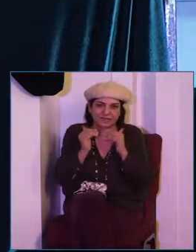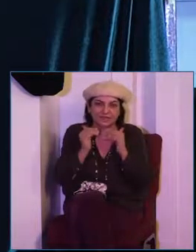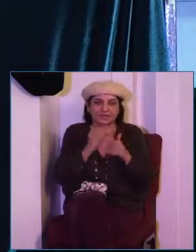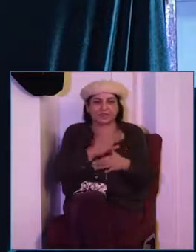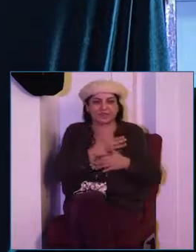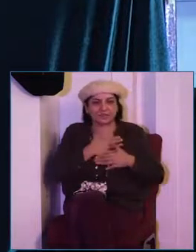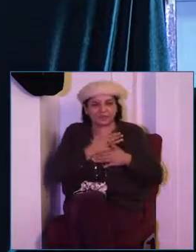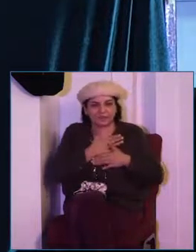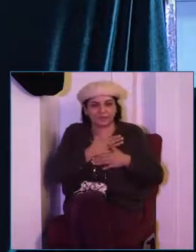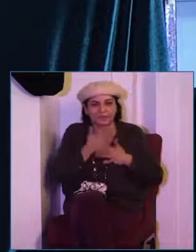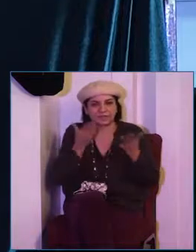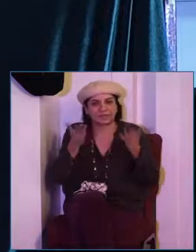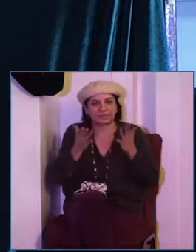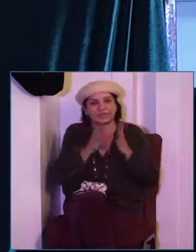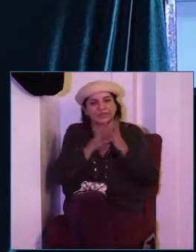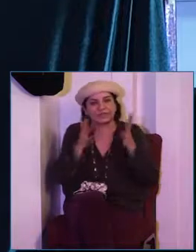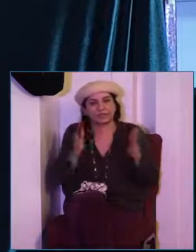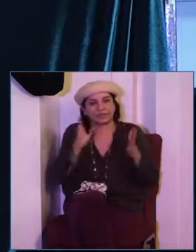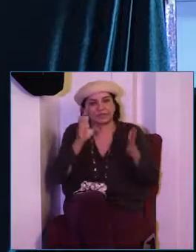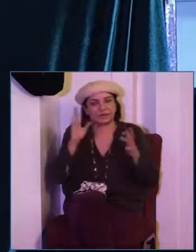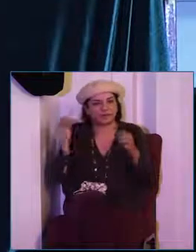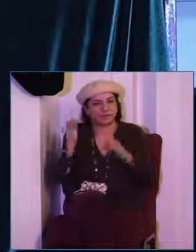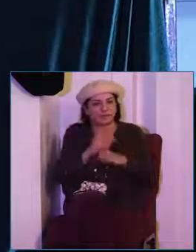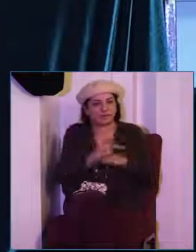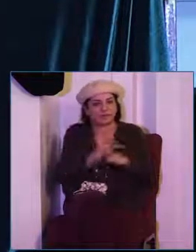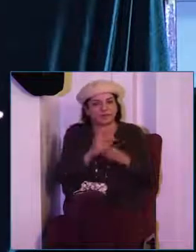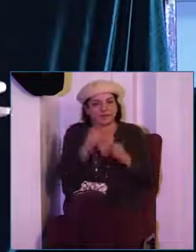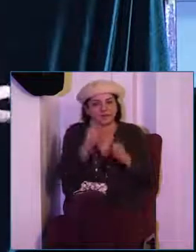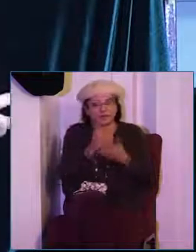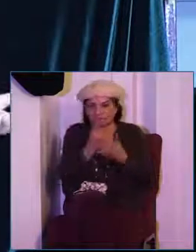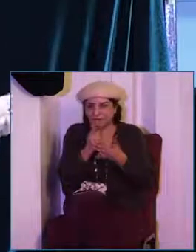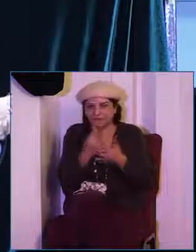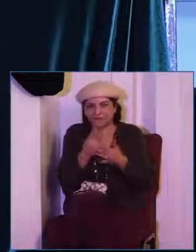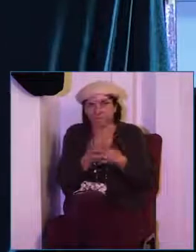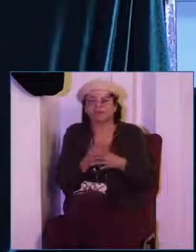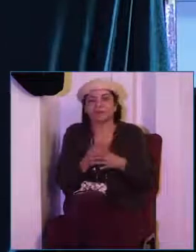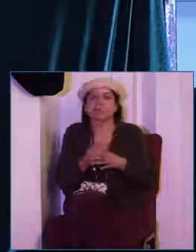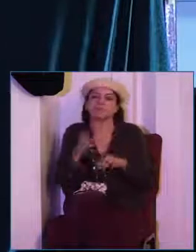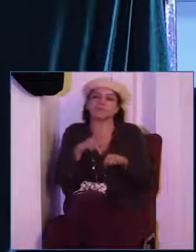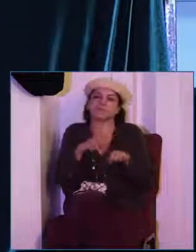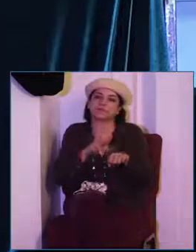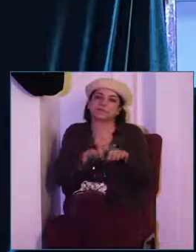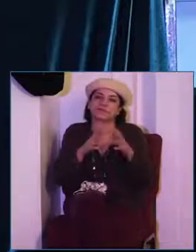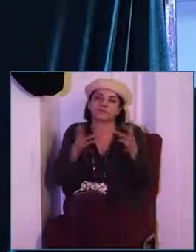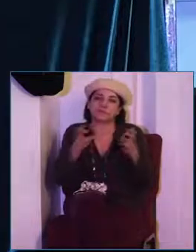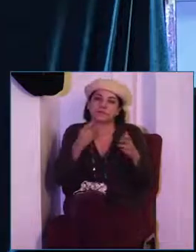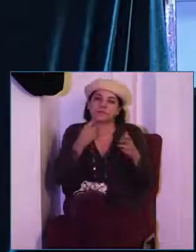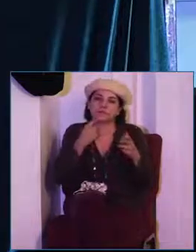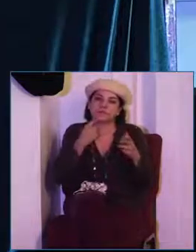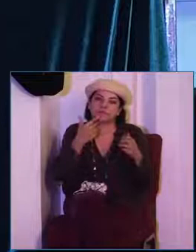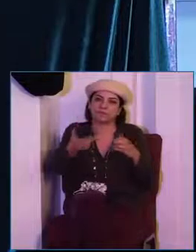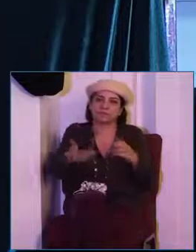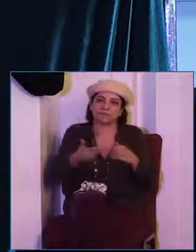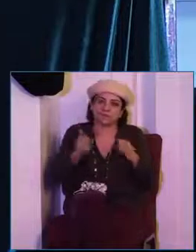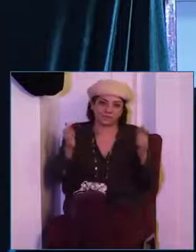that you'll be back every Sunday. Of course, we want to say welcome to all of you who are joining us